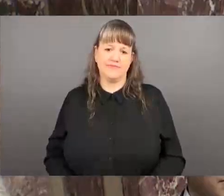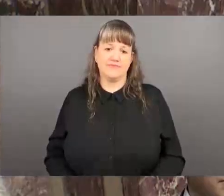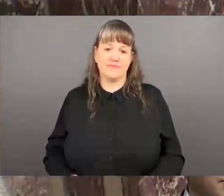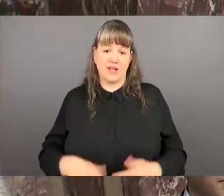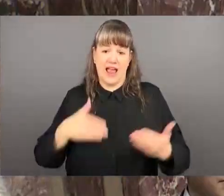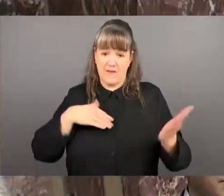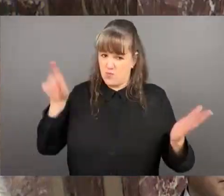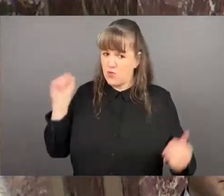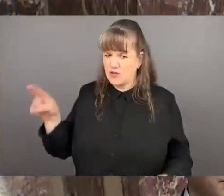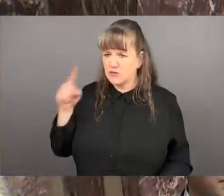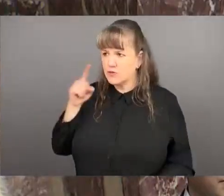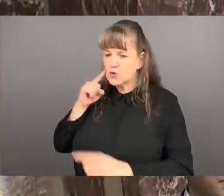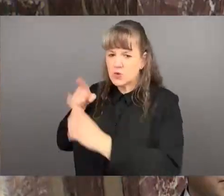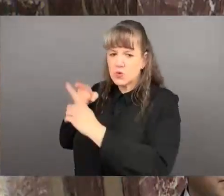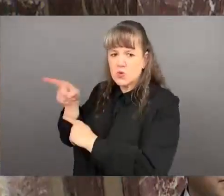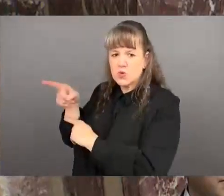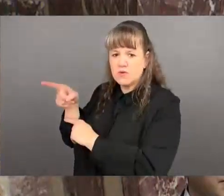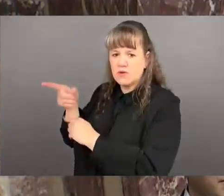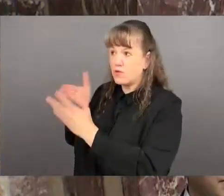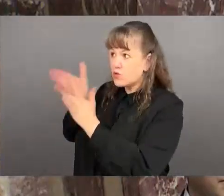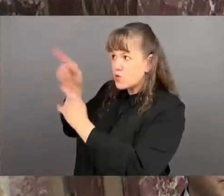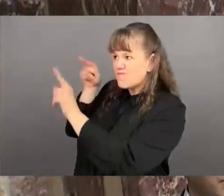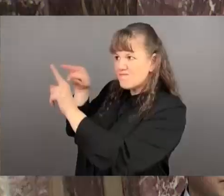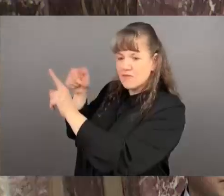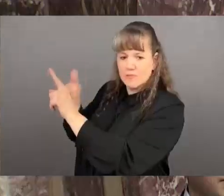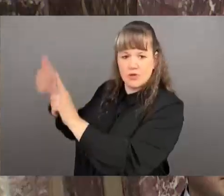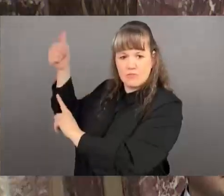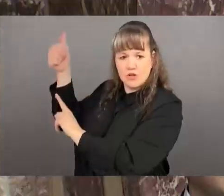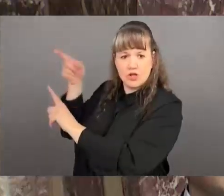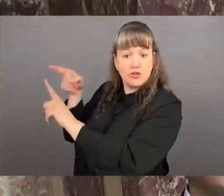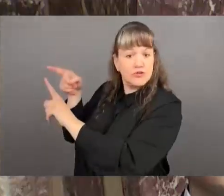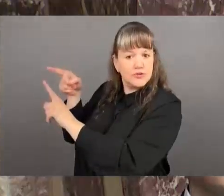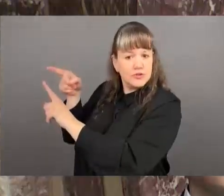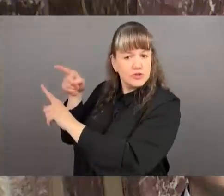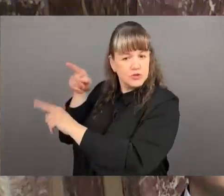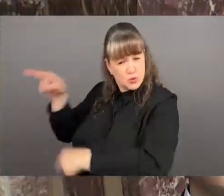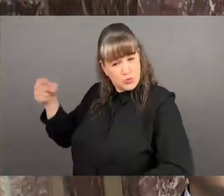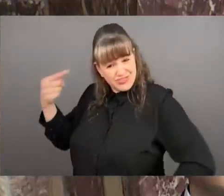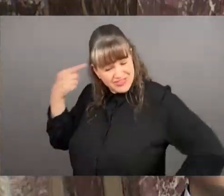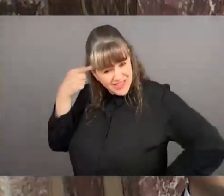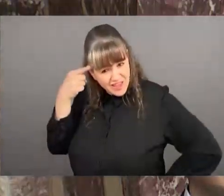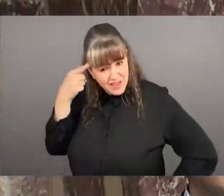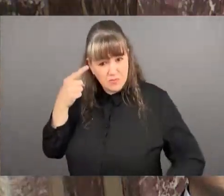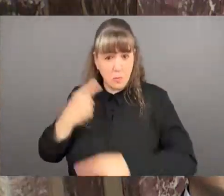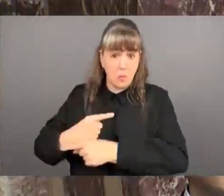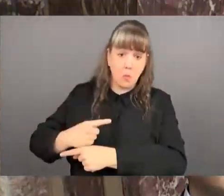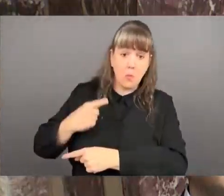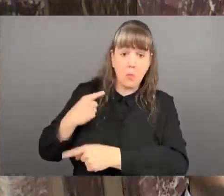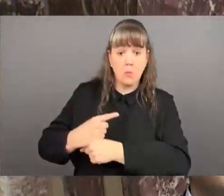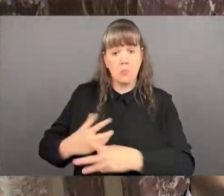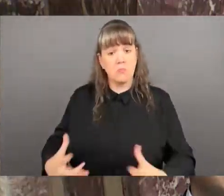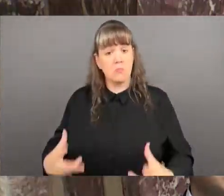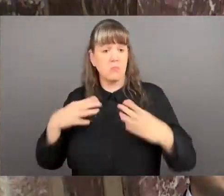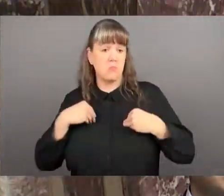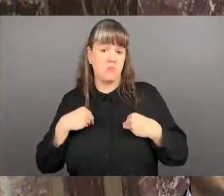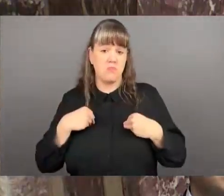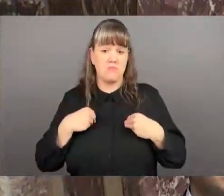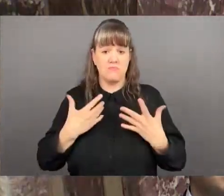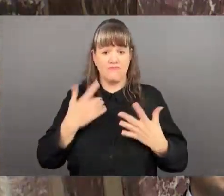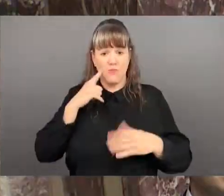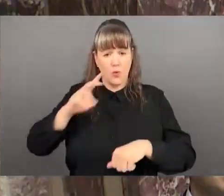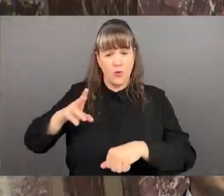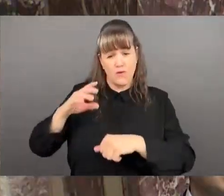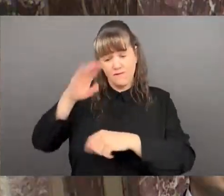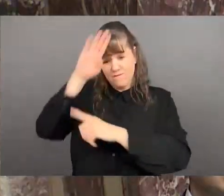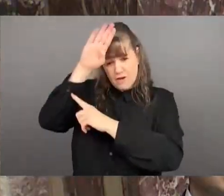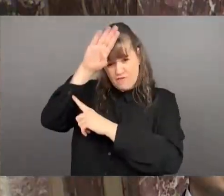Premier, does he think it's normal or acceptable for a firefighter in BC to